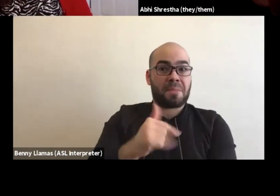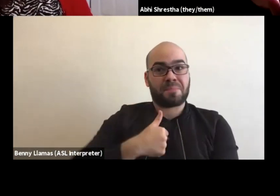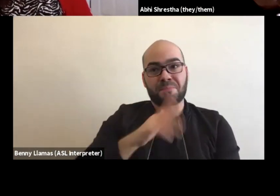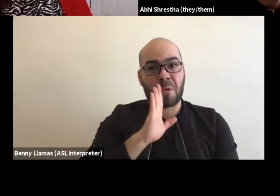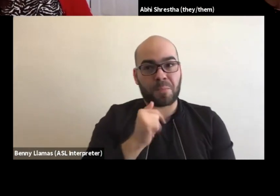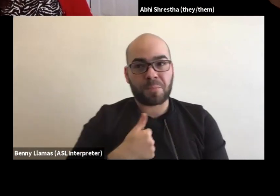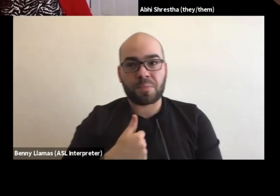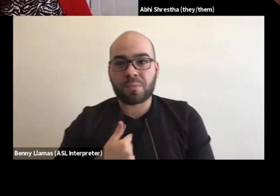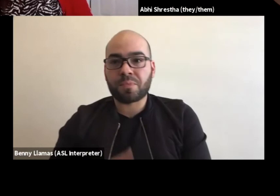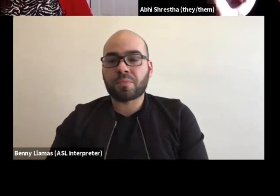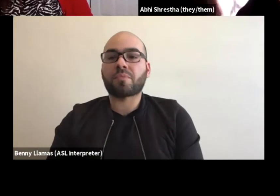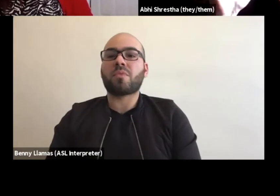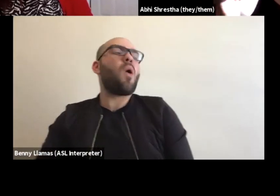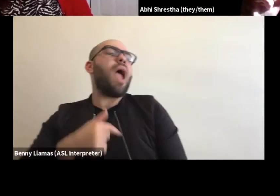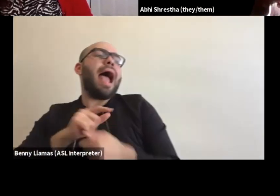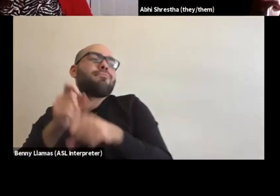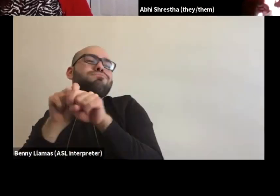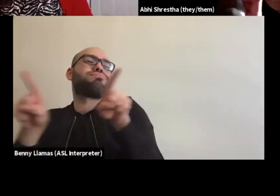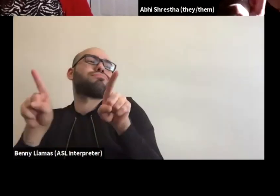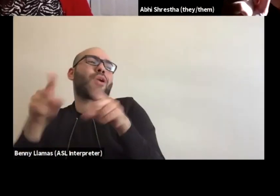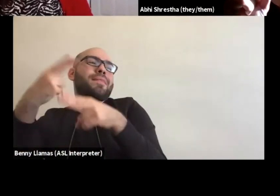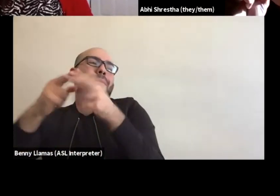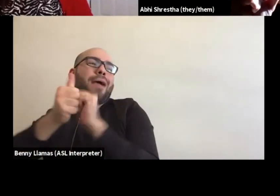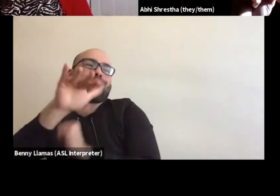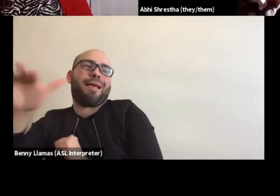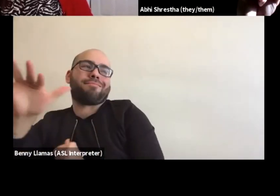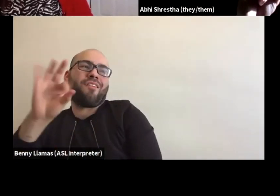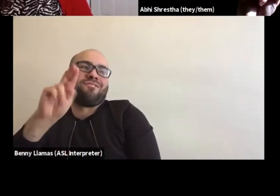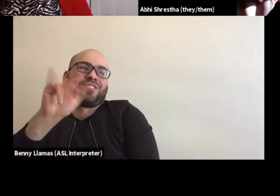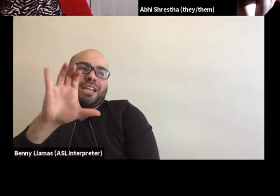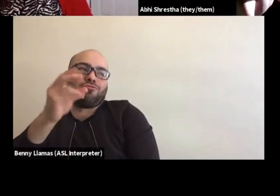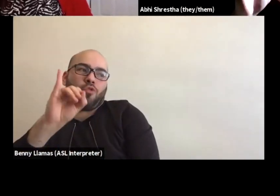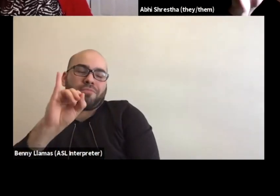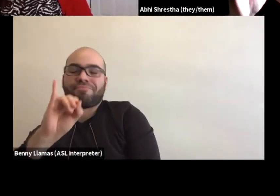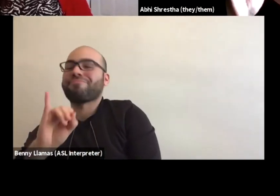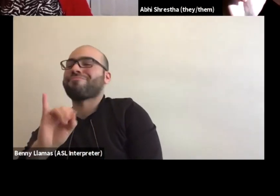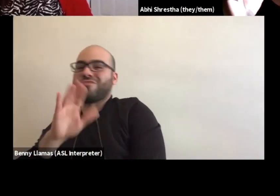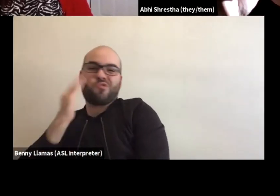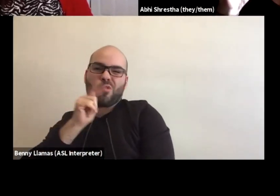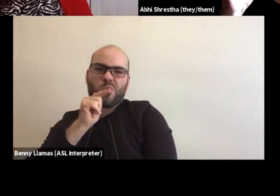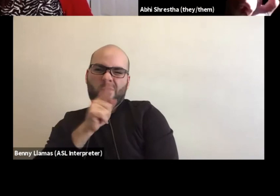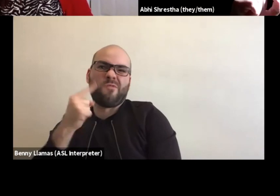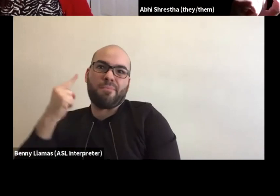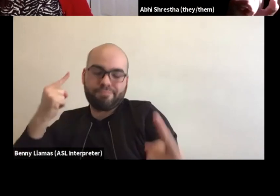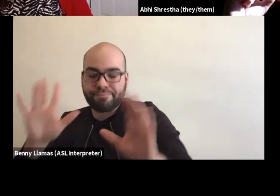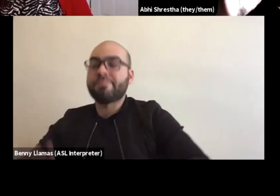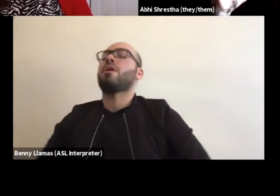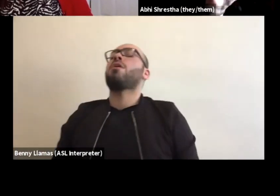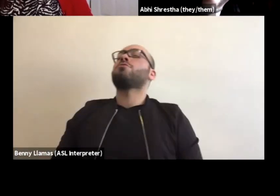so people know. Okay, so we have one more exercise for you. So we're gonna move into